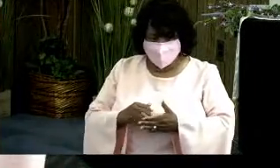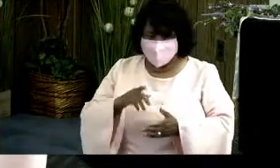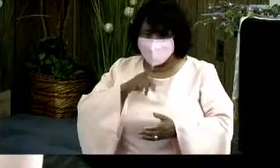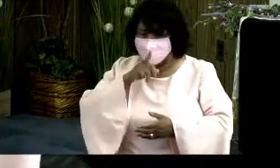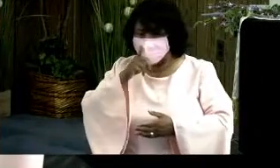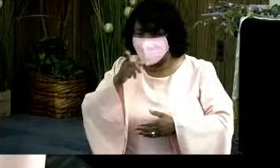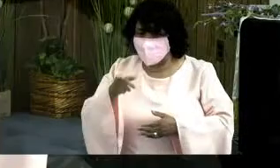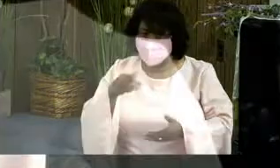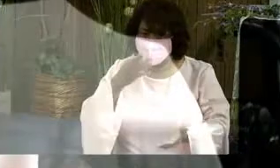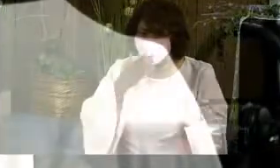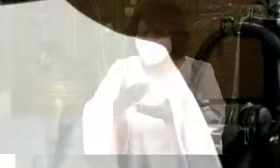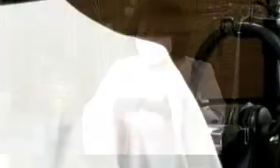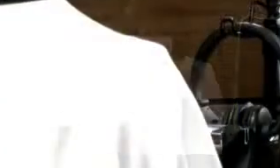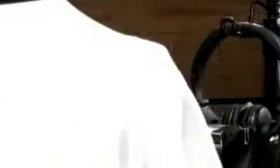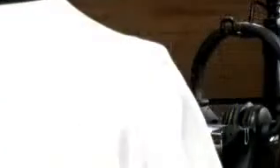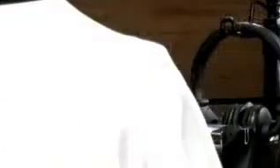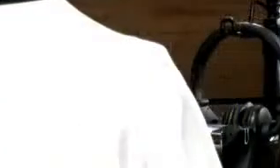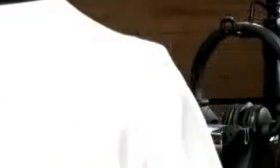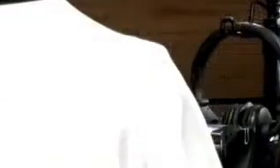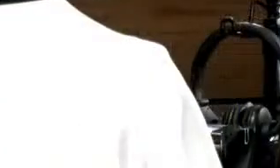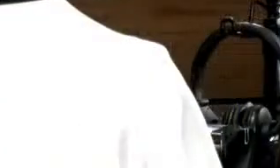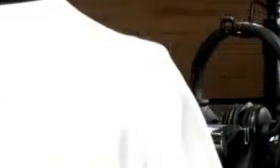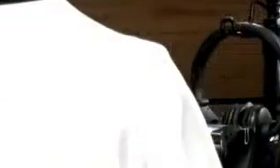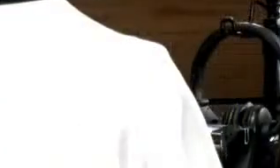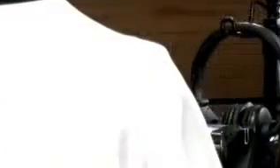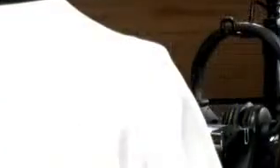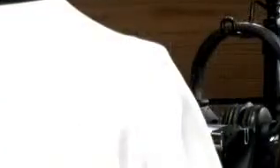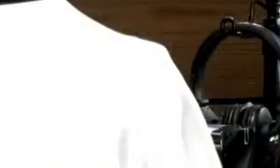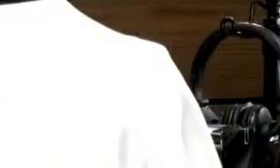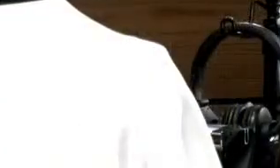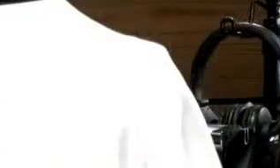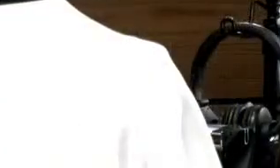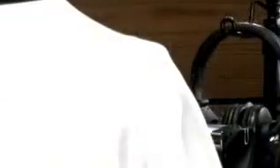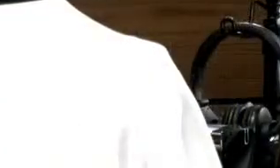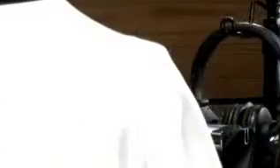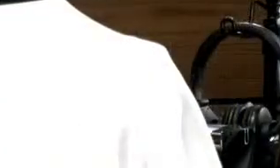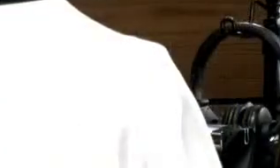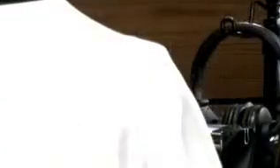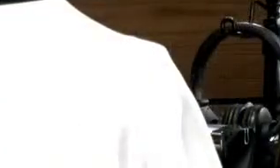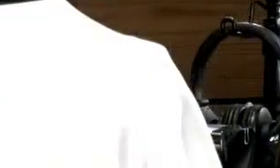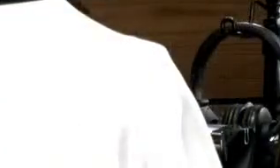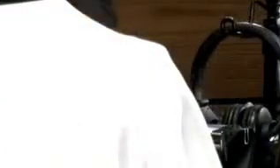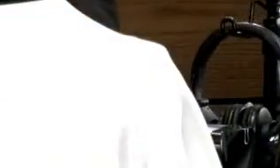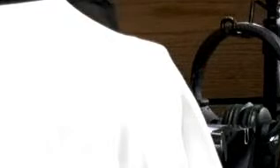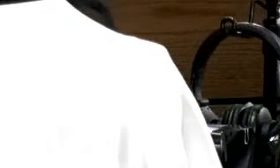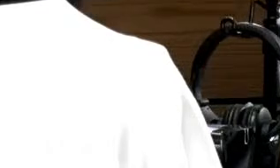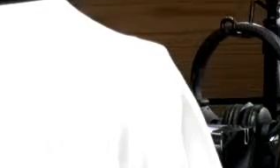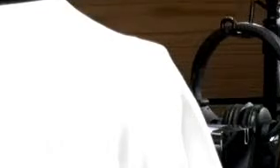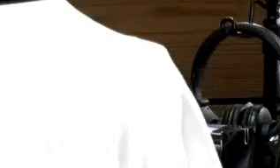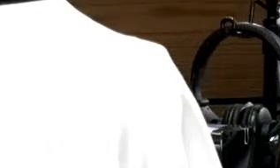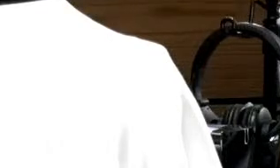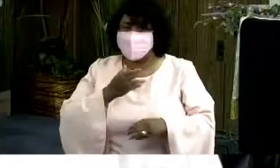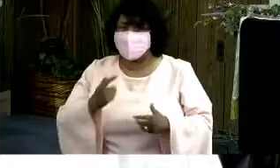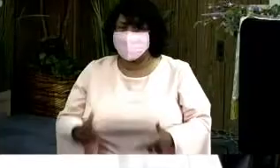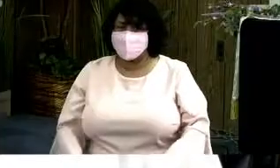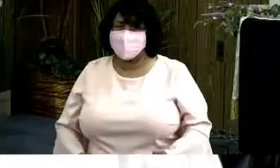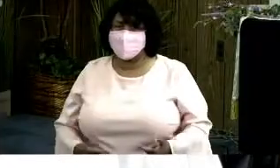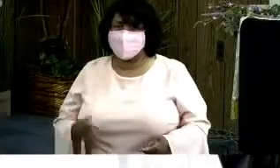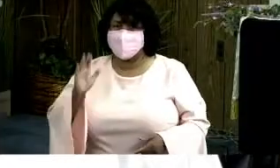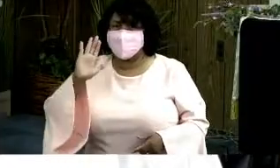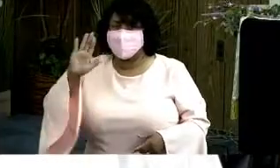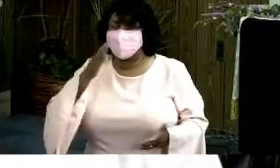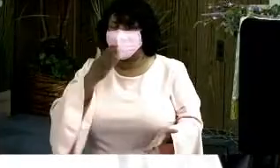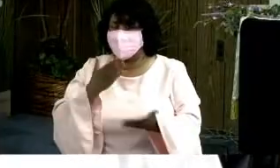goodness and mercy shall follow us all the days of our life. Your goodness is